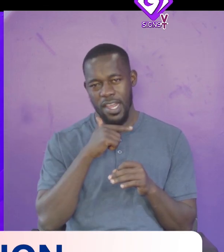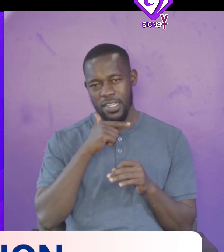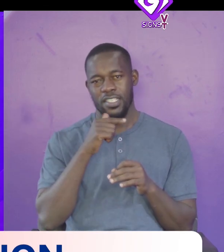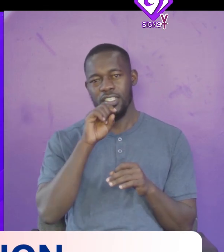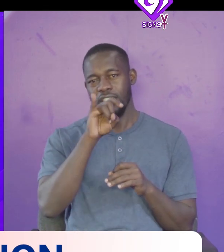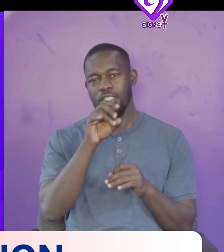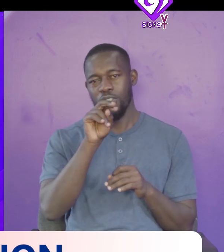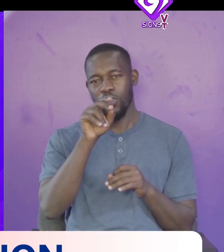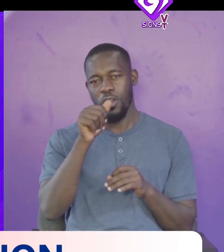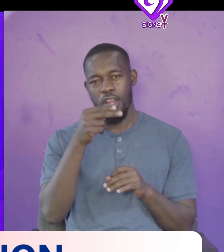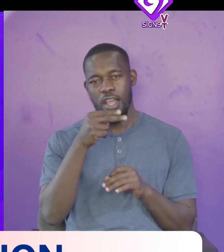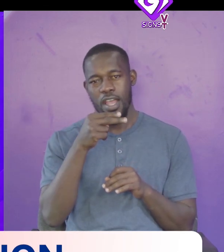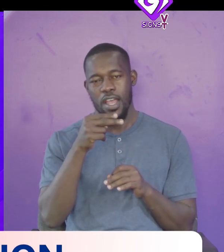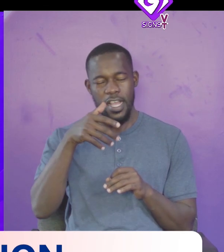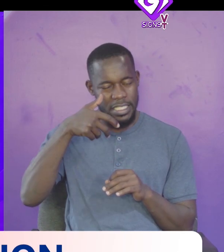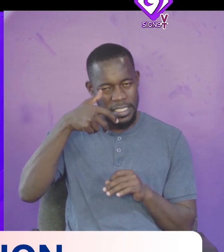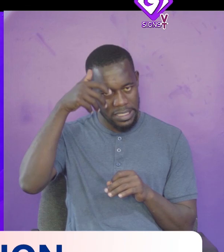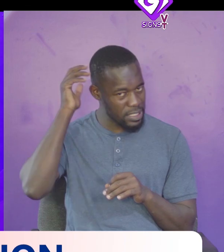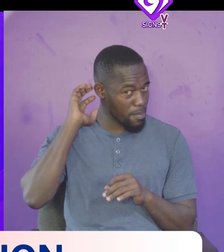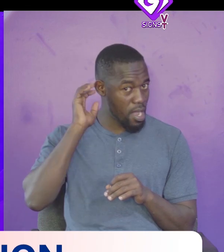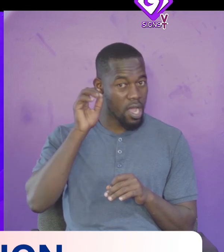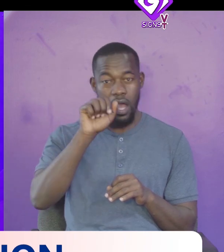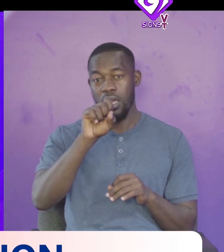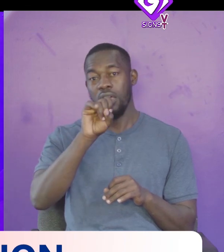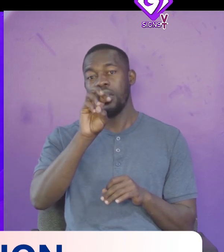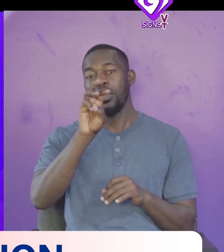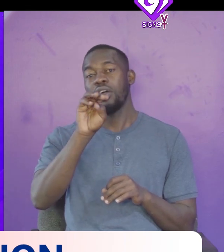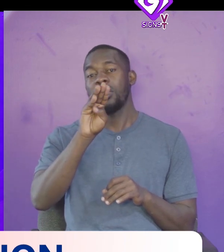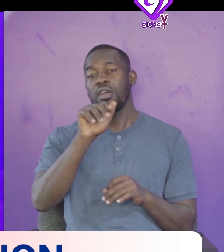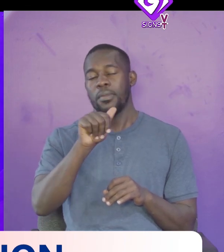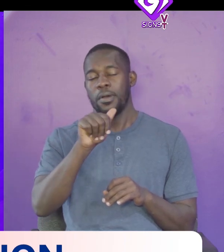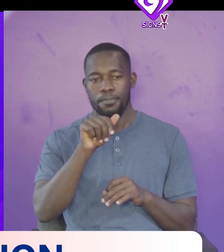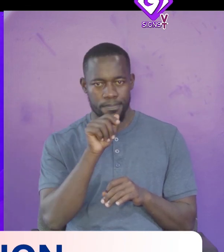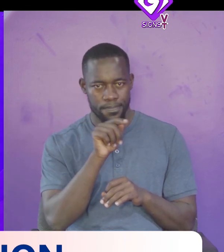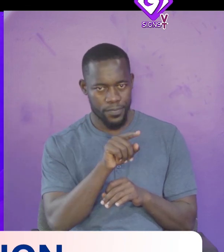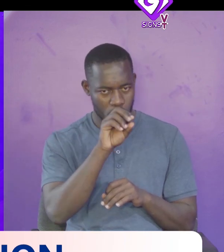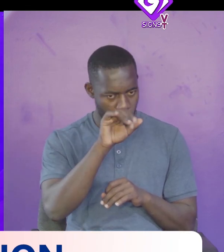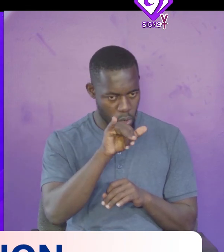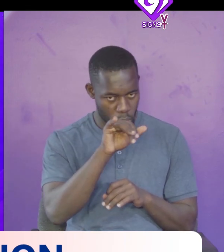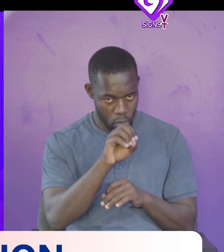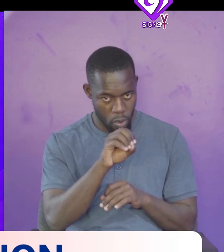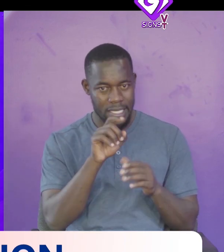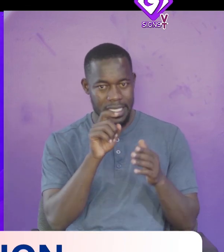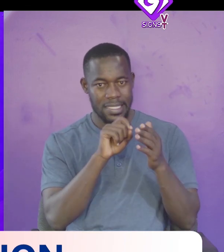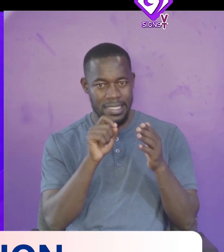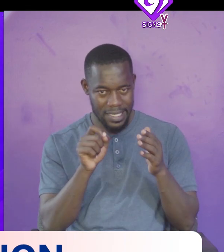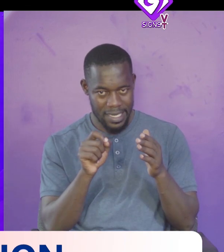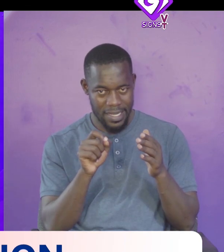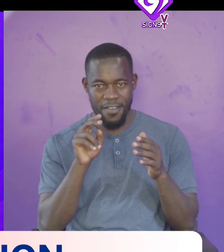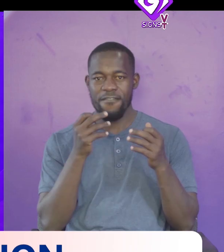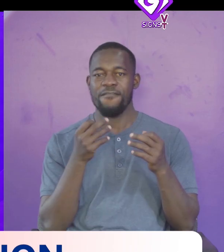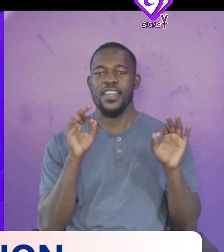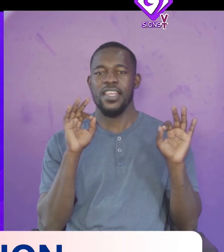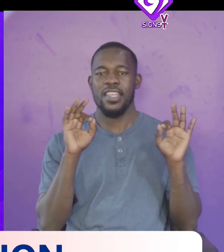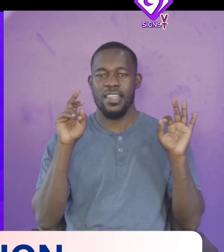there. We are with Nicholas Oyoo, Secretary General, Free Kenya Movement. I know you have many questions for him,